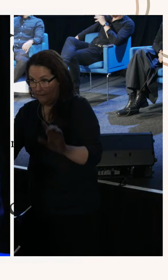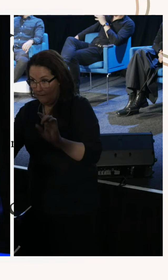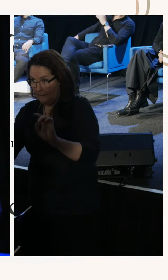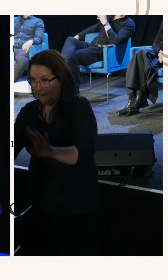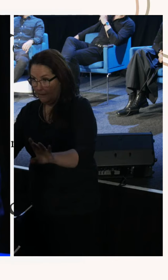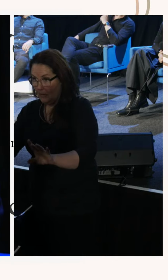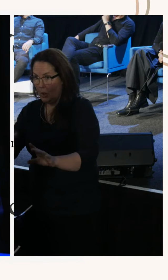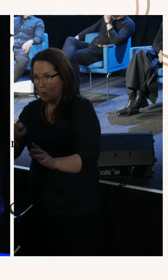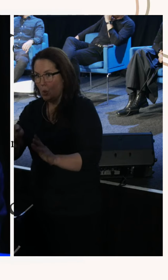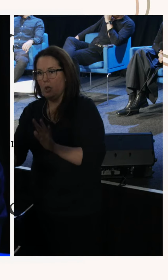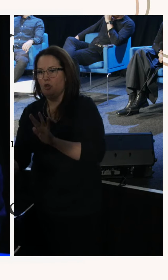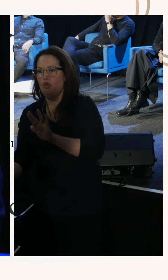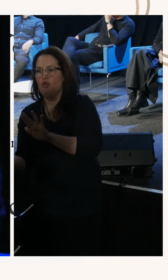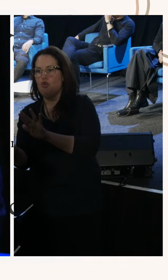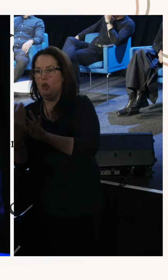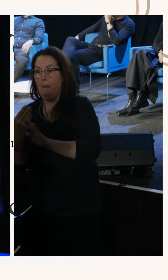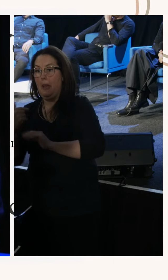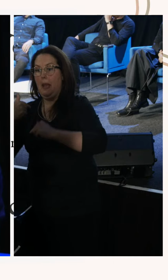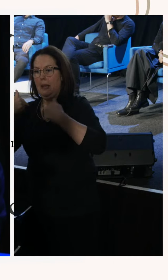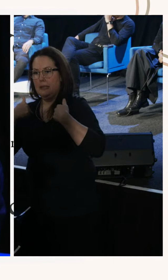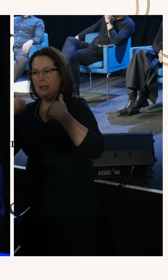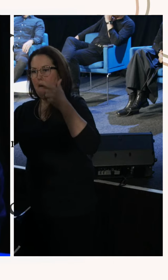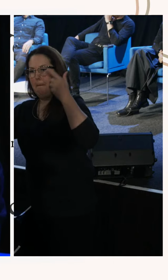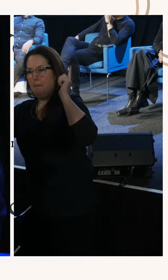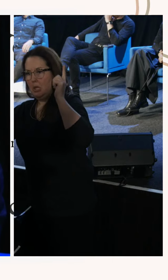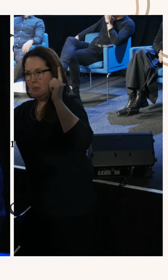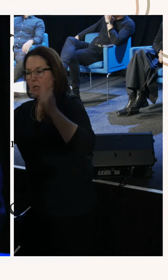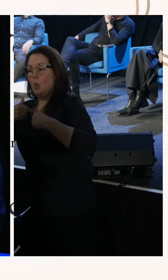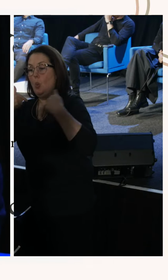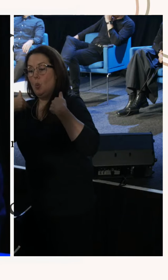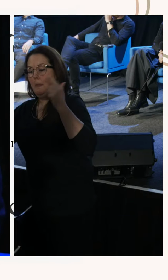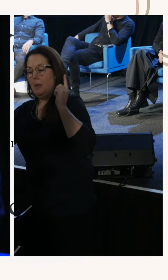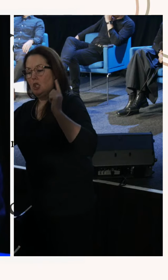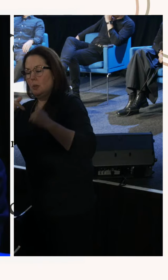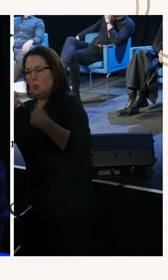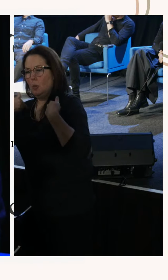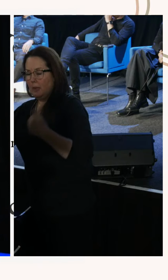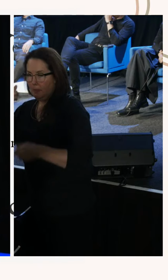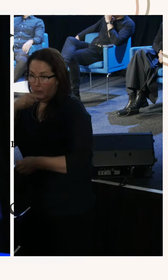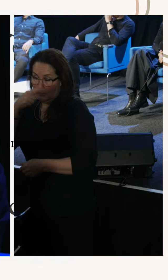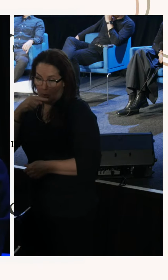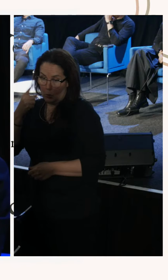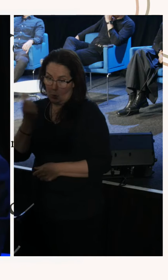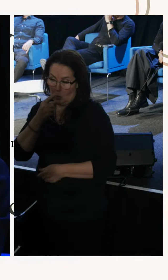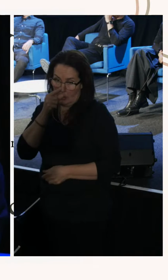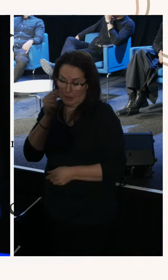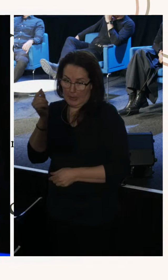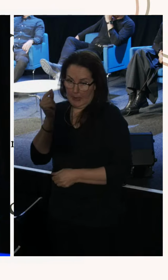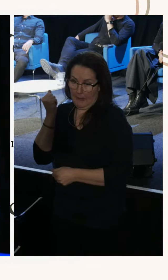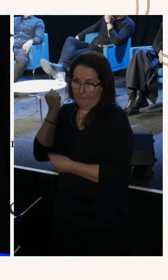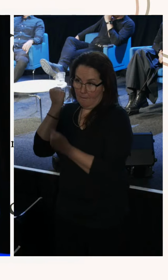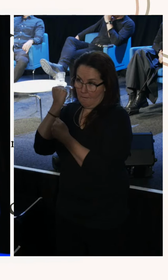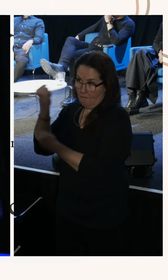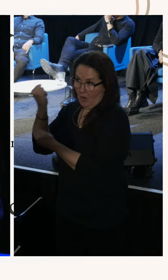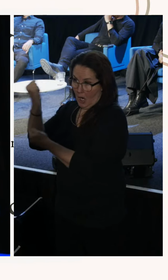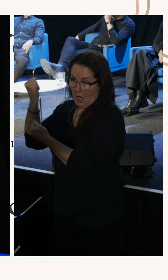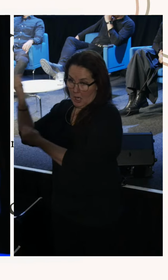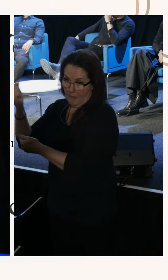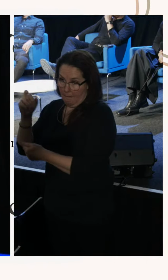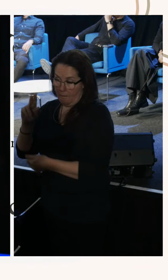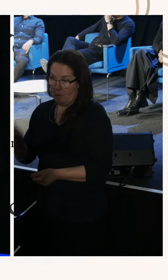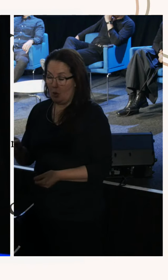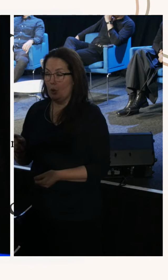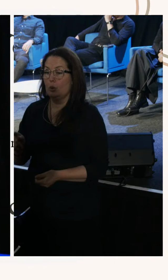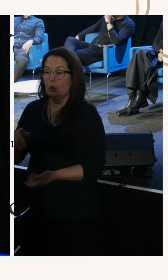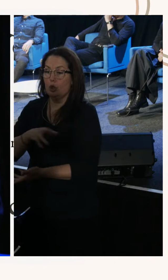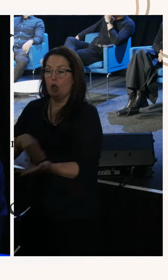disrupting us, the management. We are the people who are capable of fighting for social justice. And